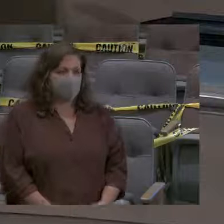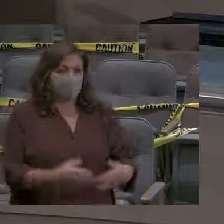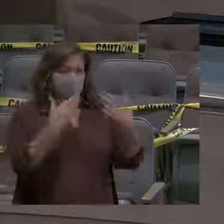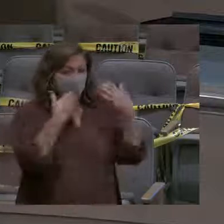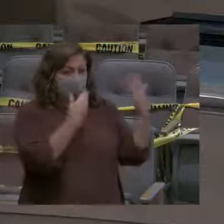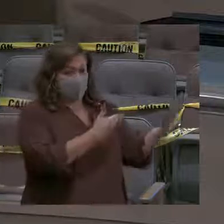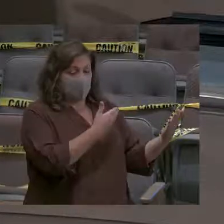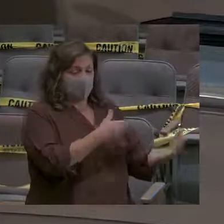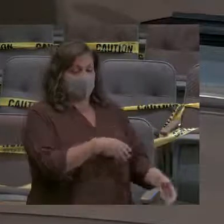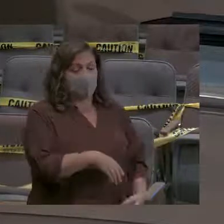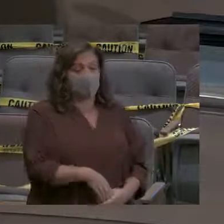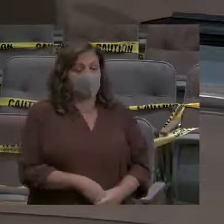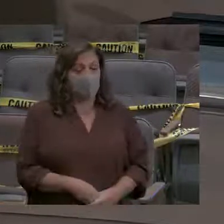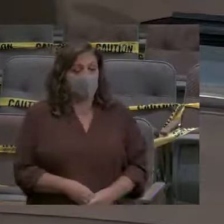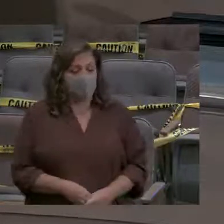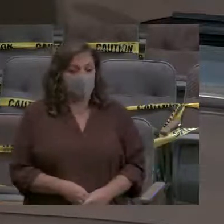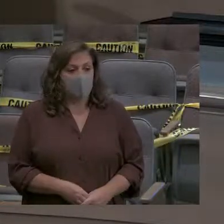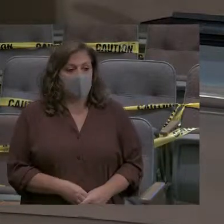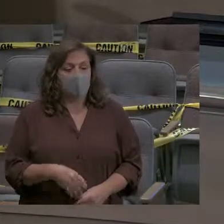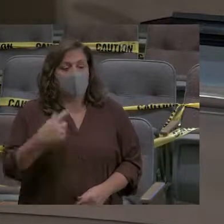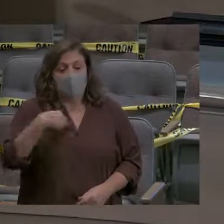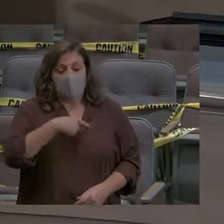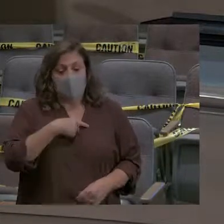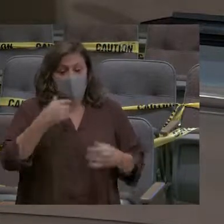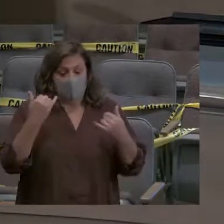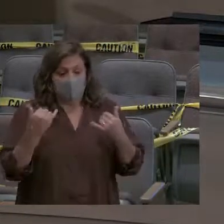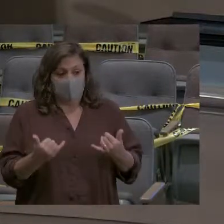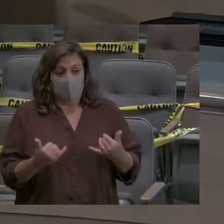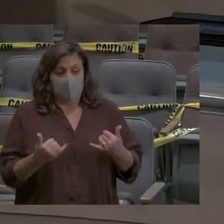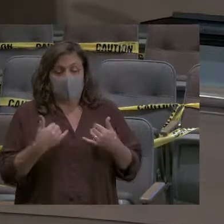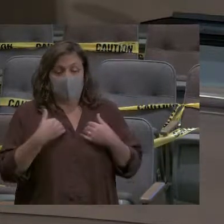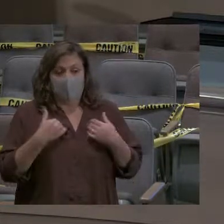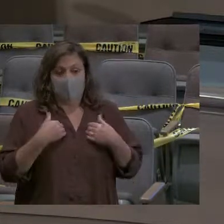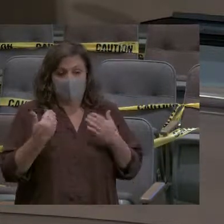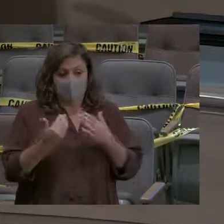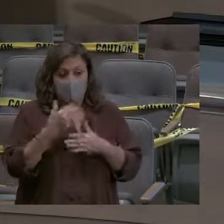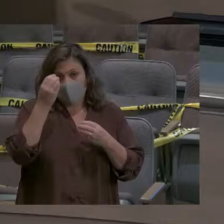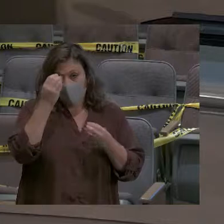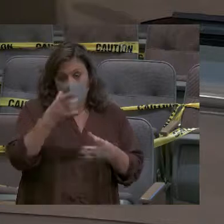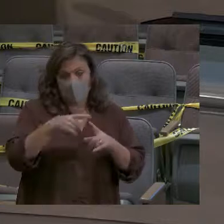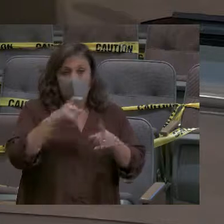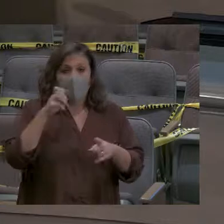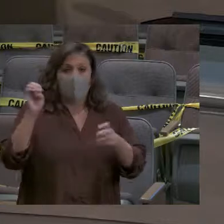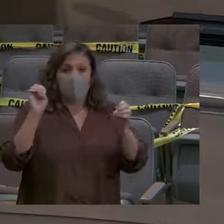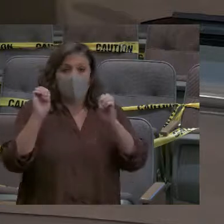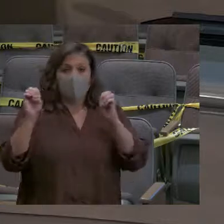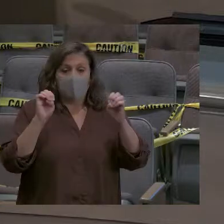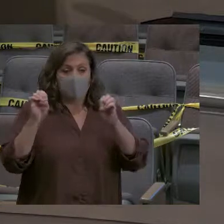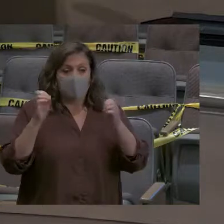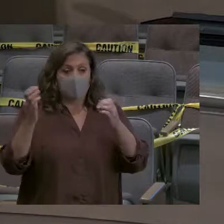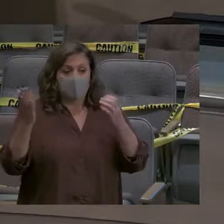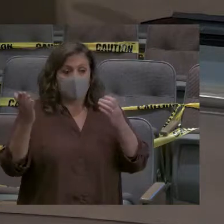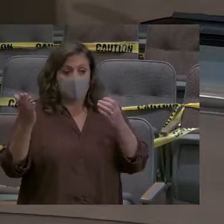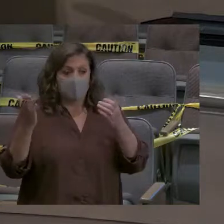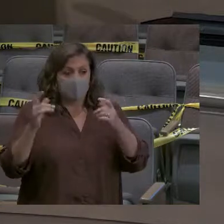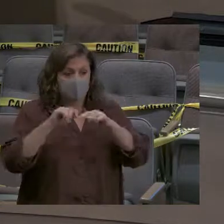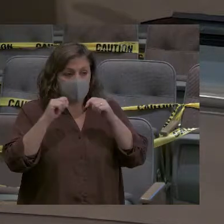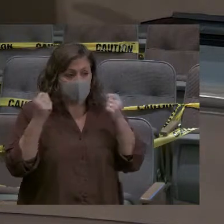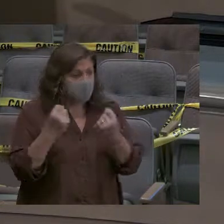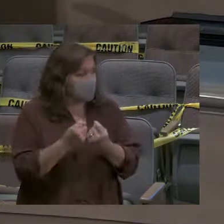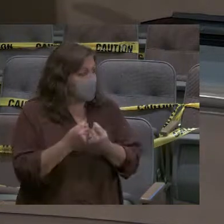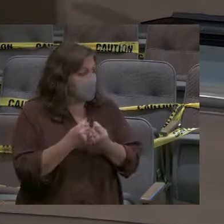Thank you, Ms. Bruce, for that update. We will now have an update from our Emergency Medical Services team,